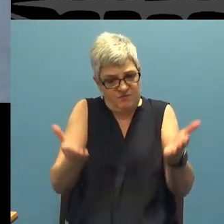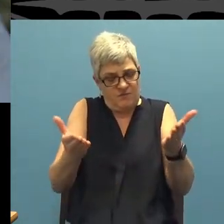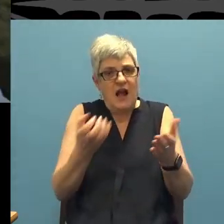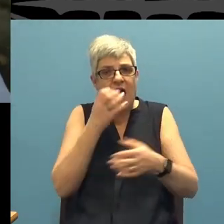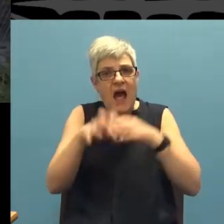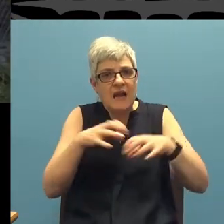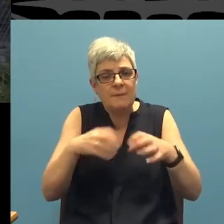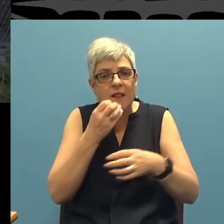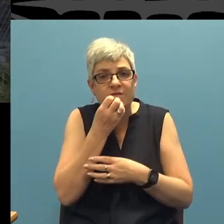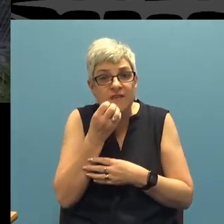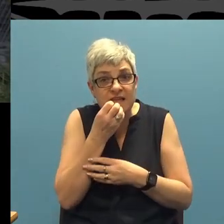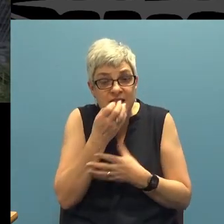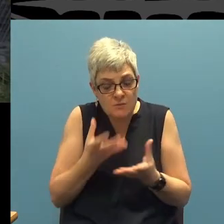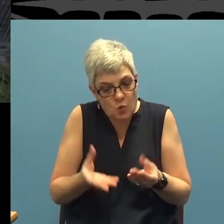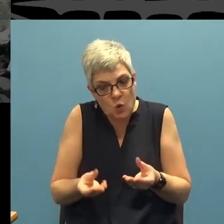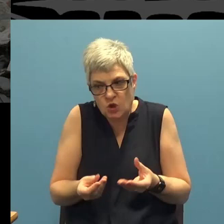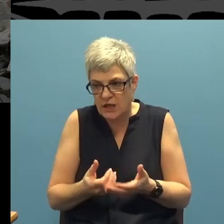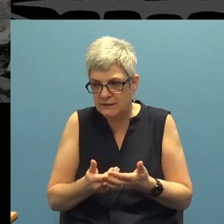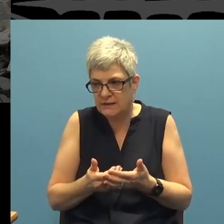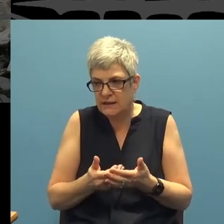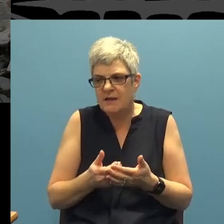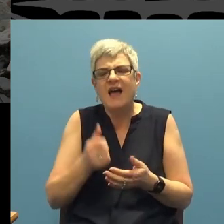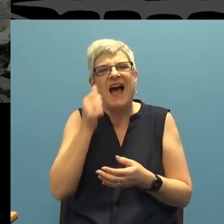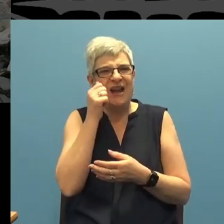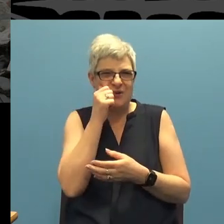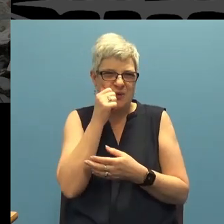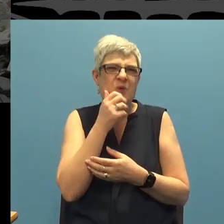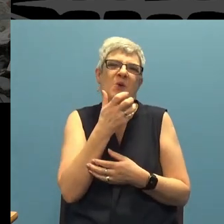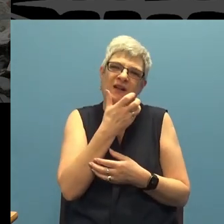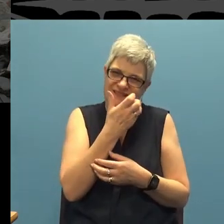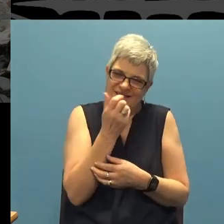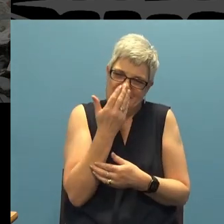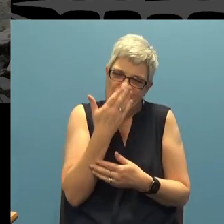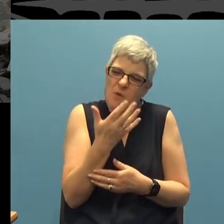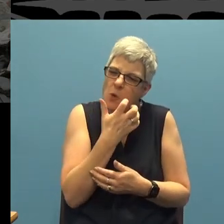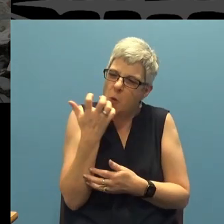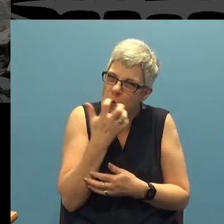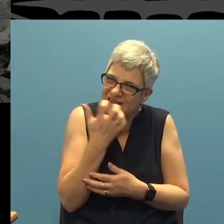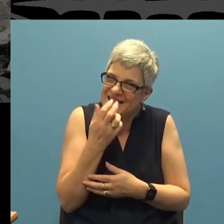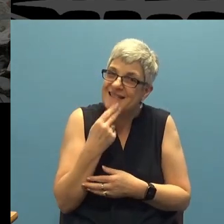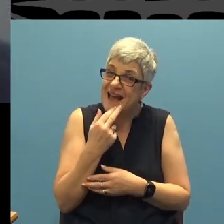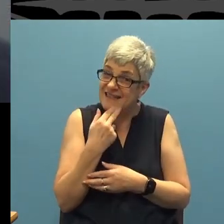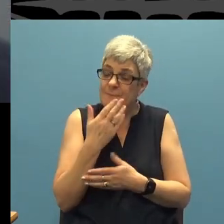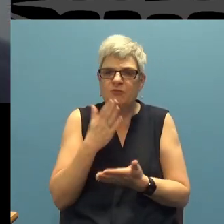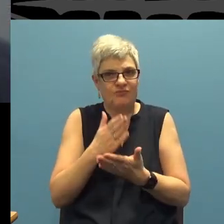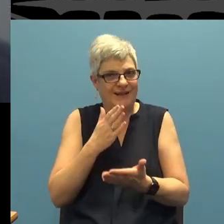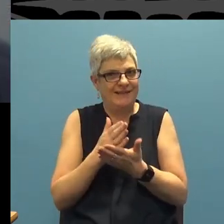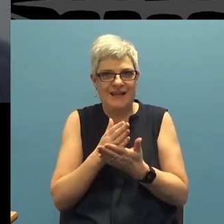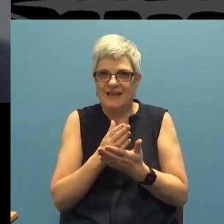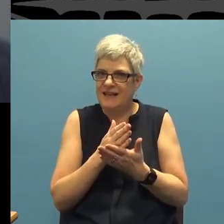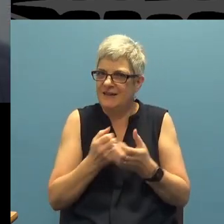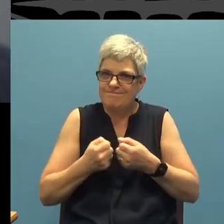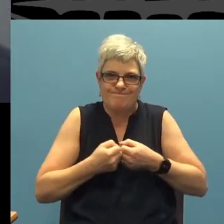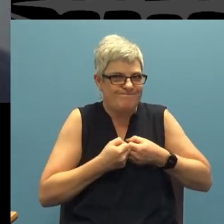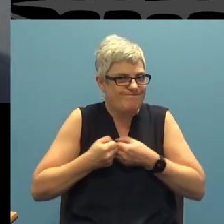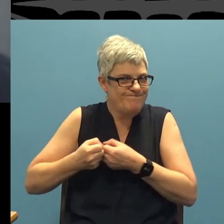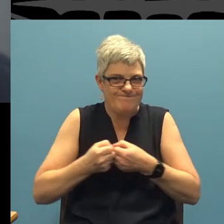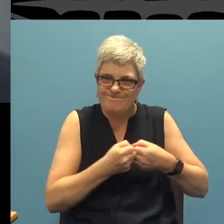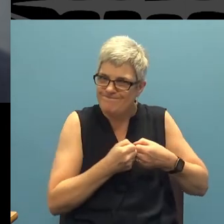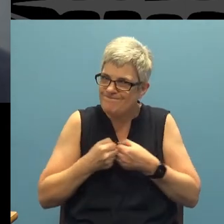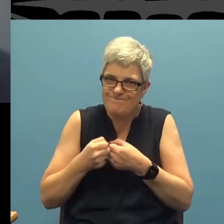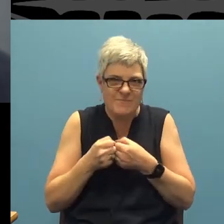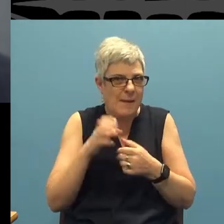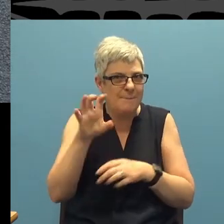and cushioned in. Hey, I know it sounds quite cosy and nice. Reality was, there was no room for the little guy on